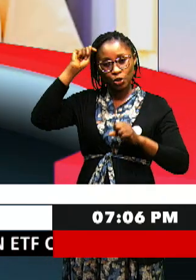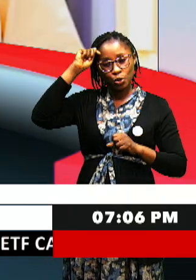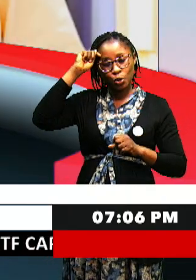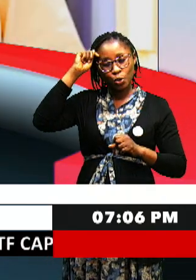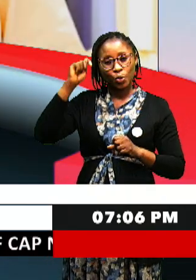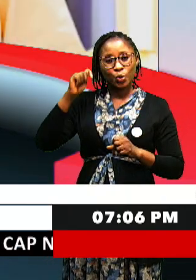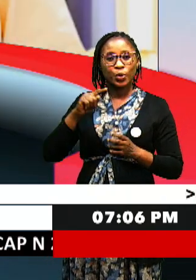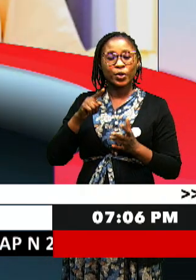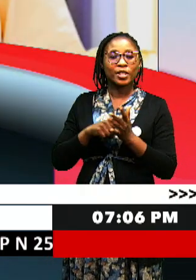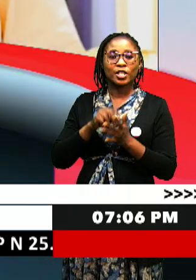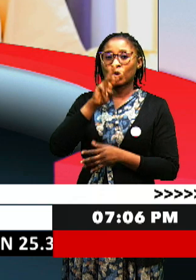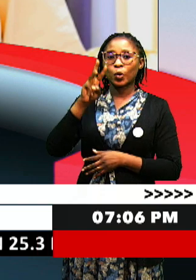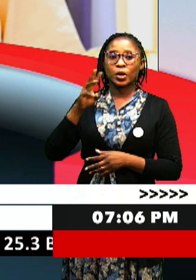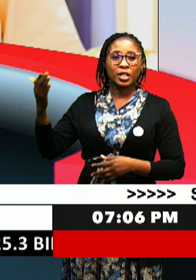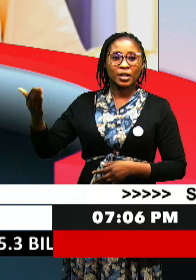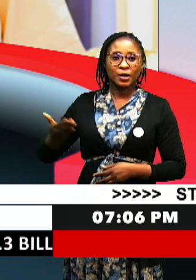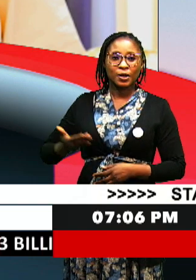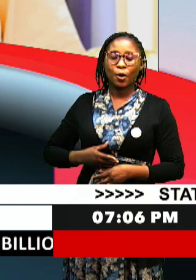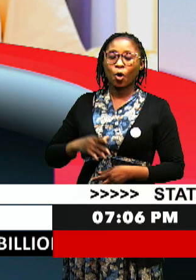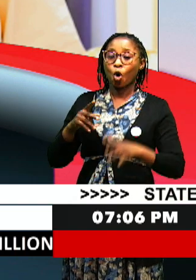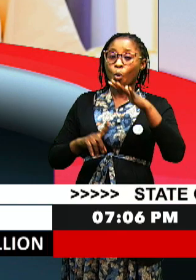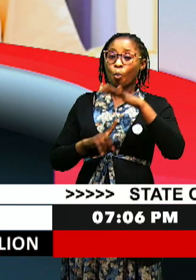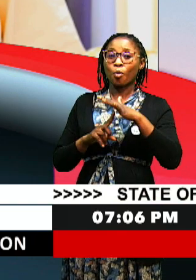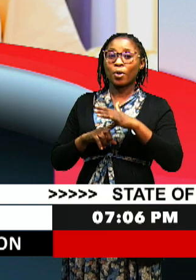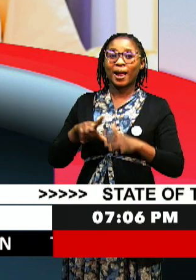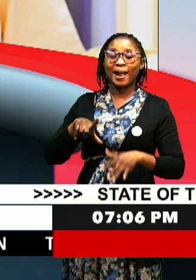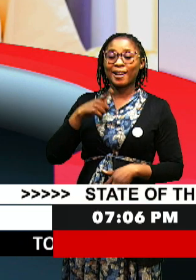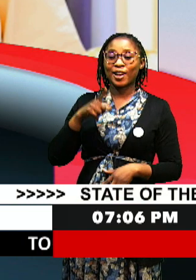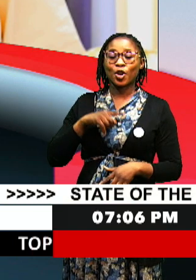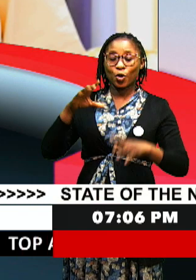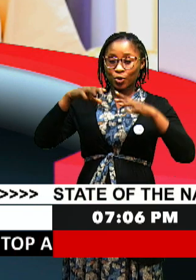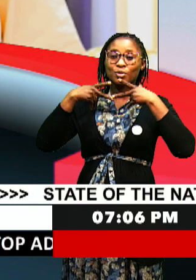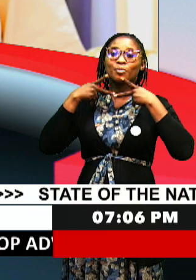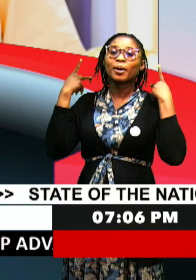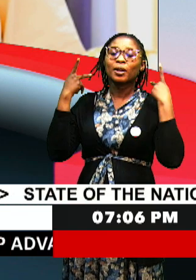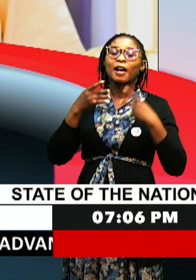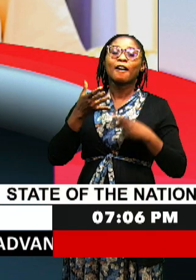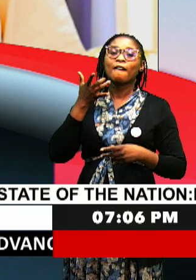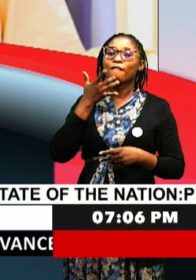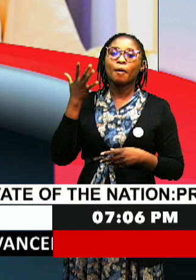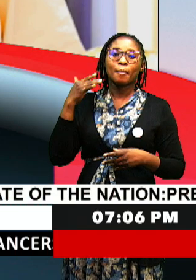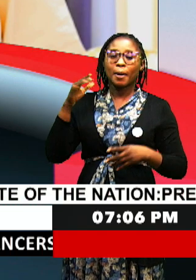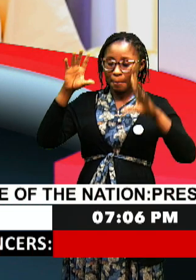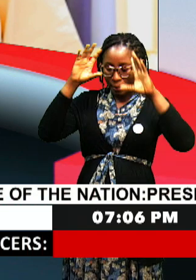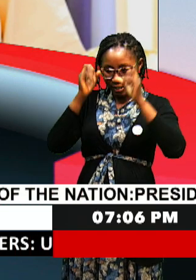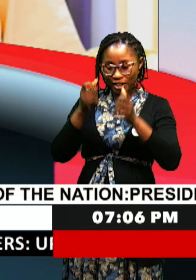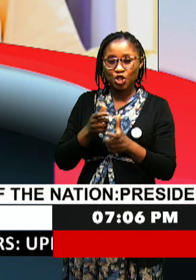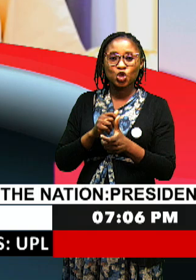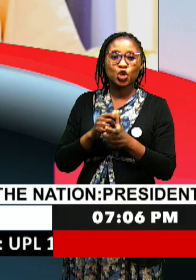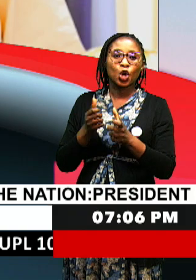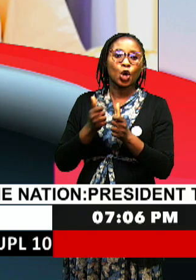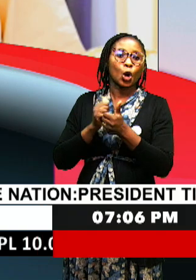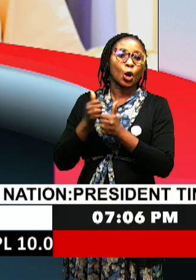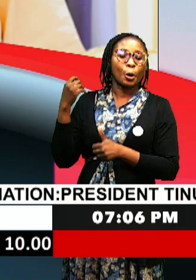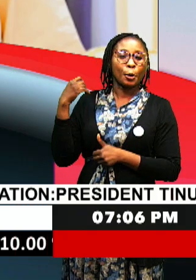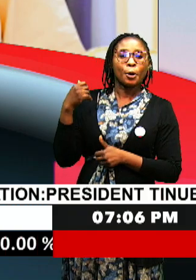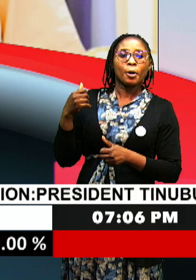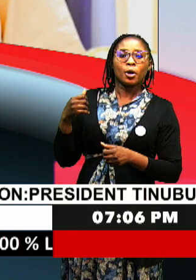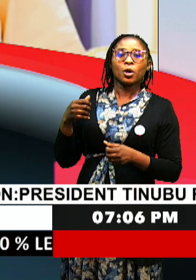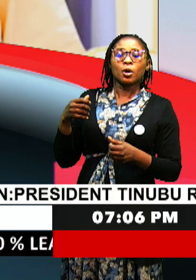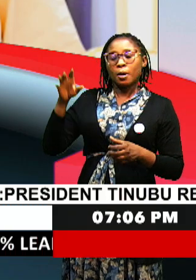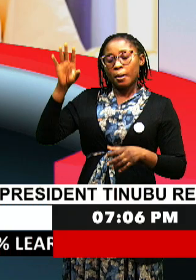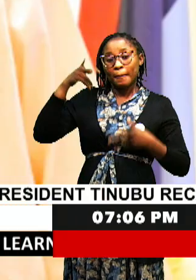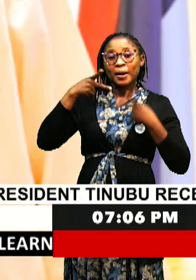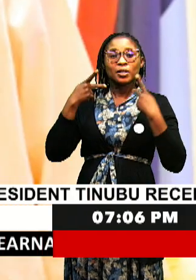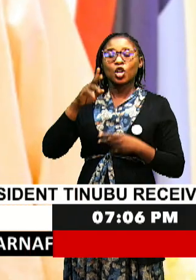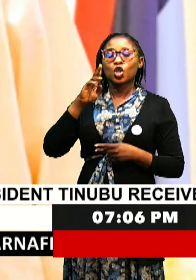this Wednesday received the popular Lagos pastor and former presidential running mate, Pastor Tunde Bakare.